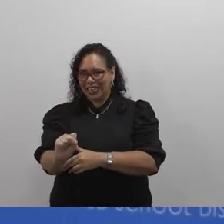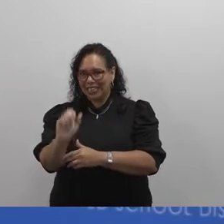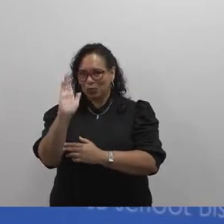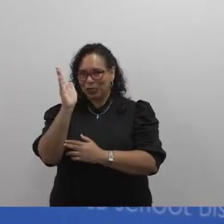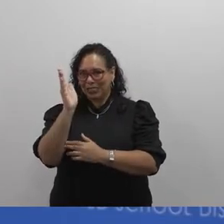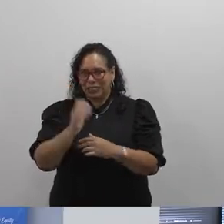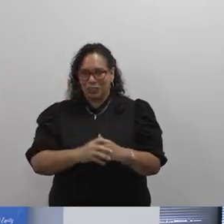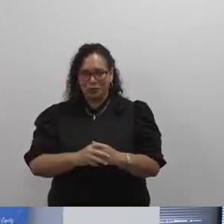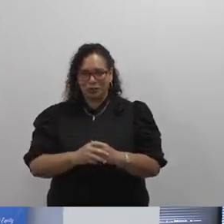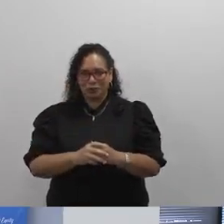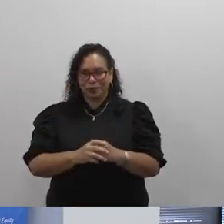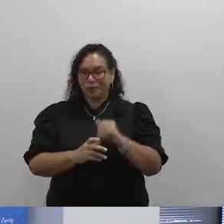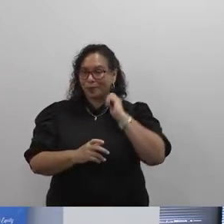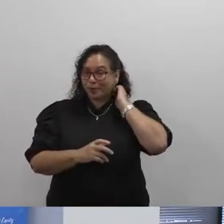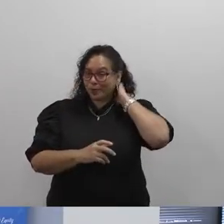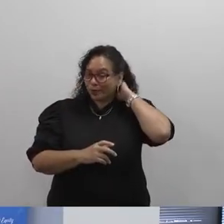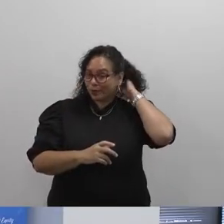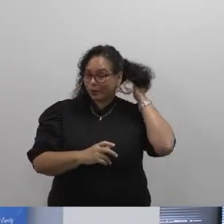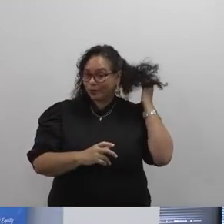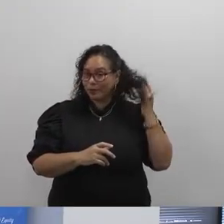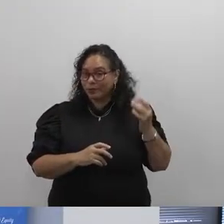presentation.